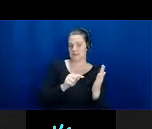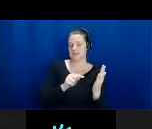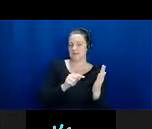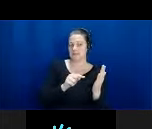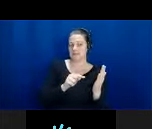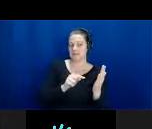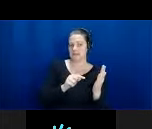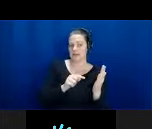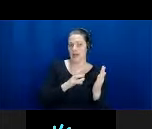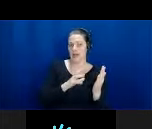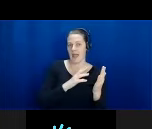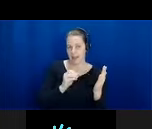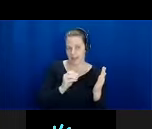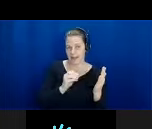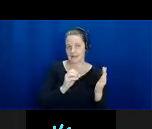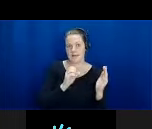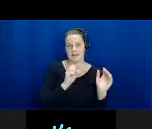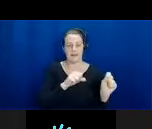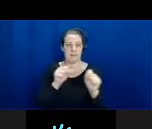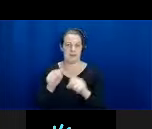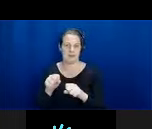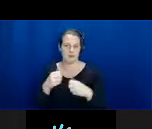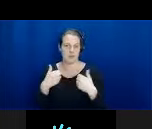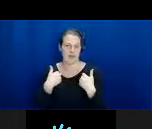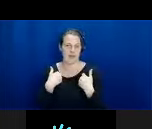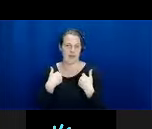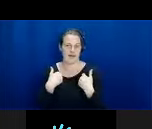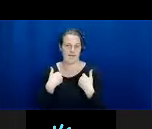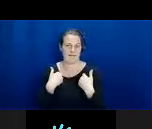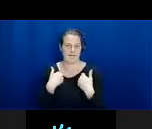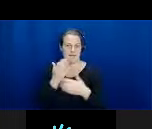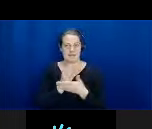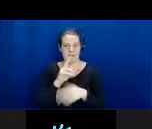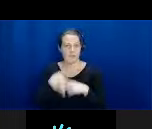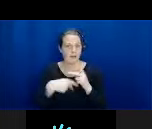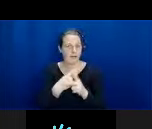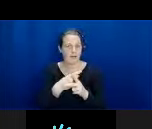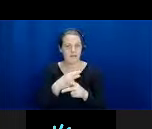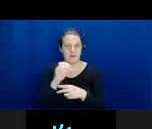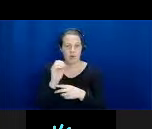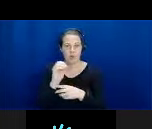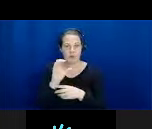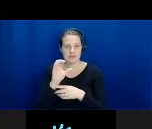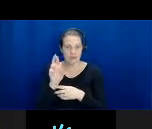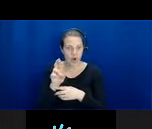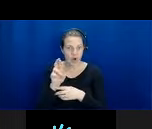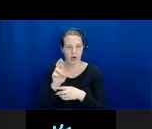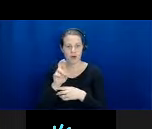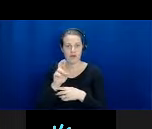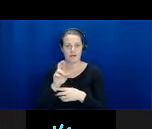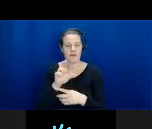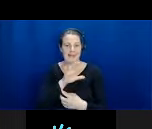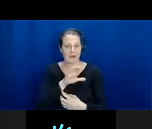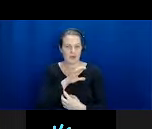the ability to have like some sort of OCR, optical character recognition. I want